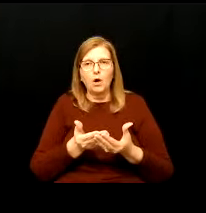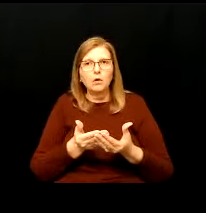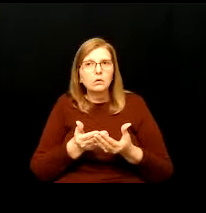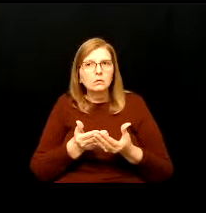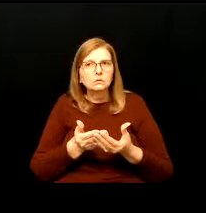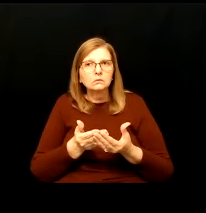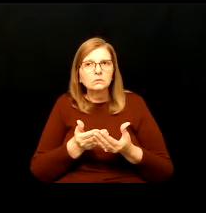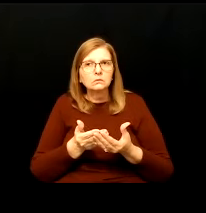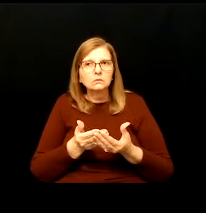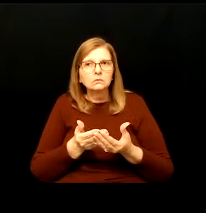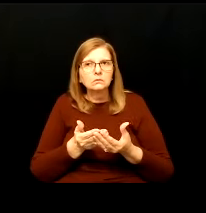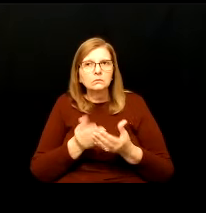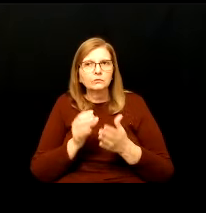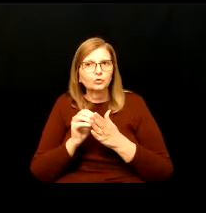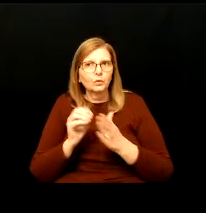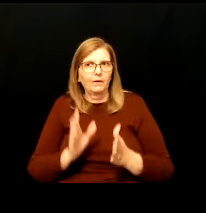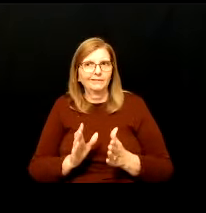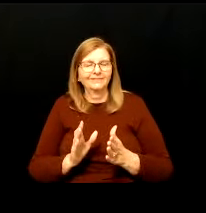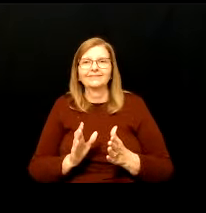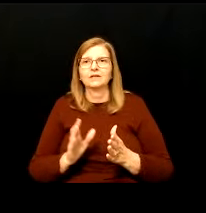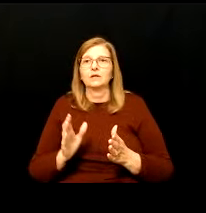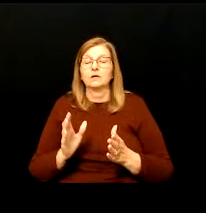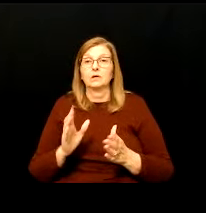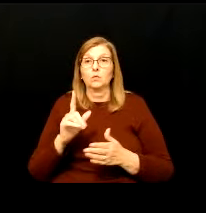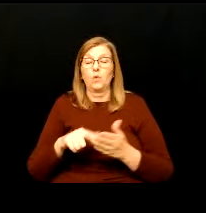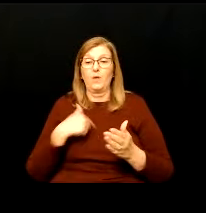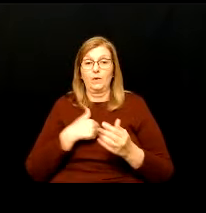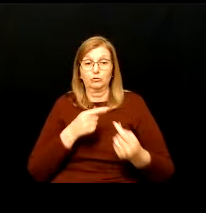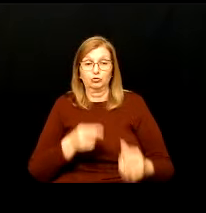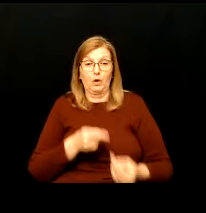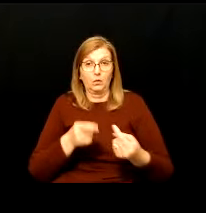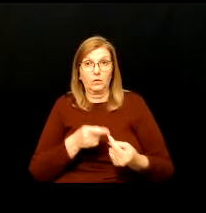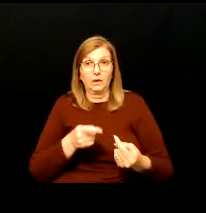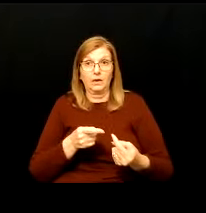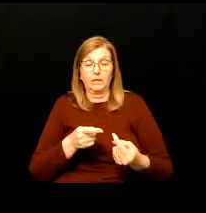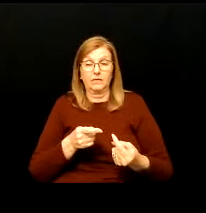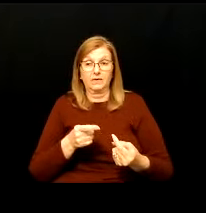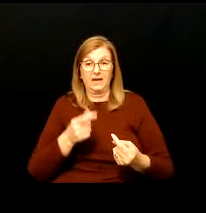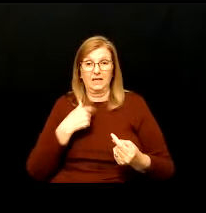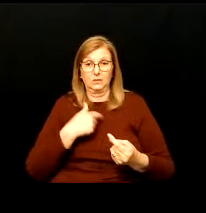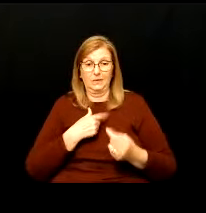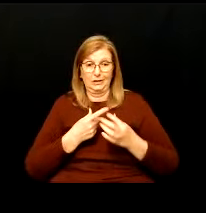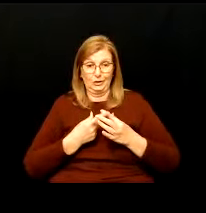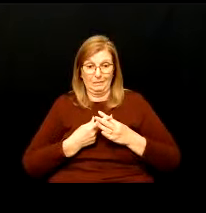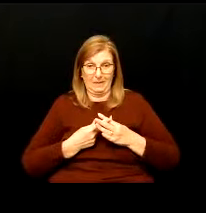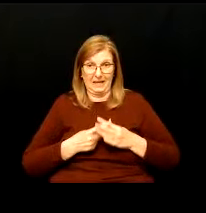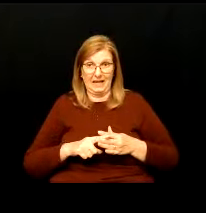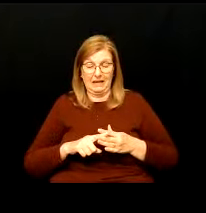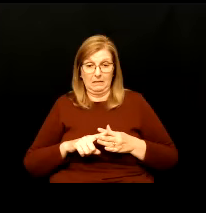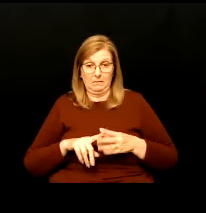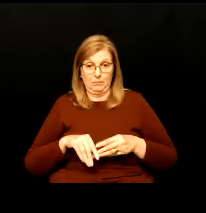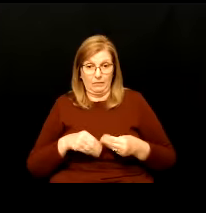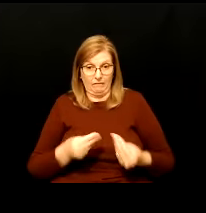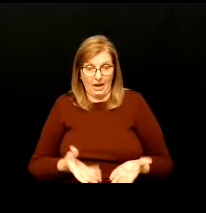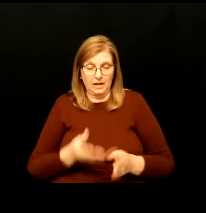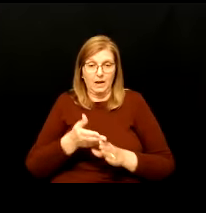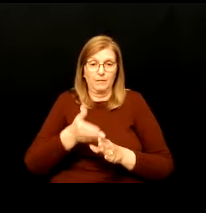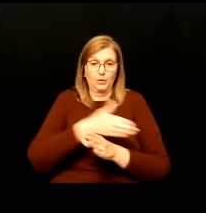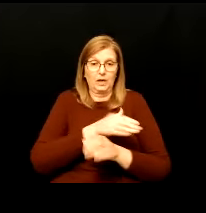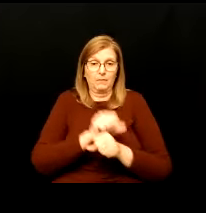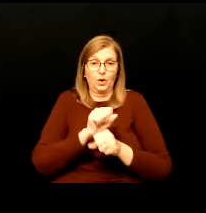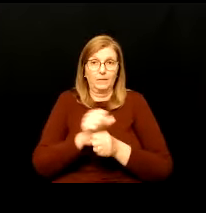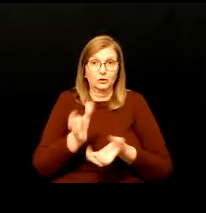students. What we were struggling with as we just began providing pre-employment services